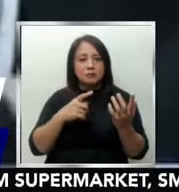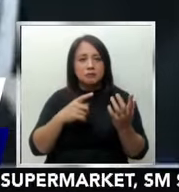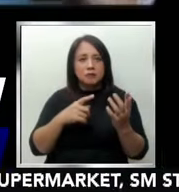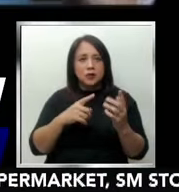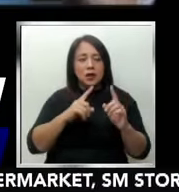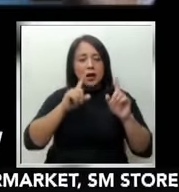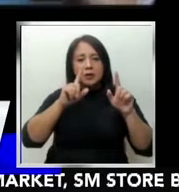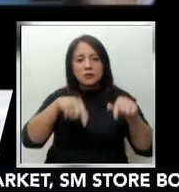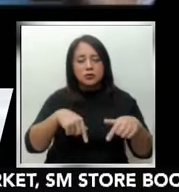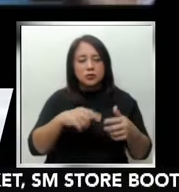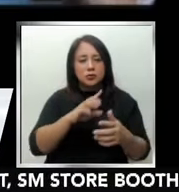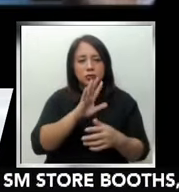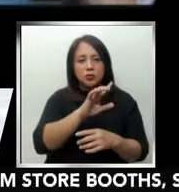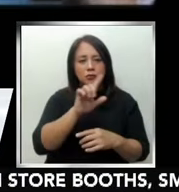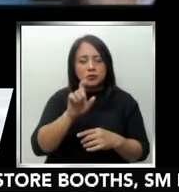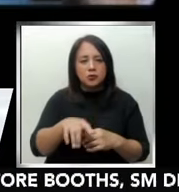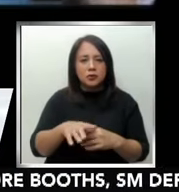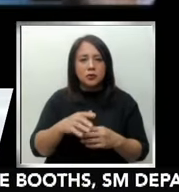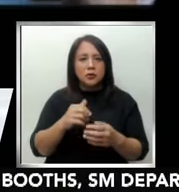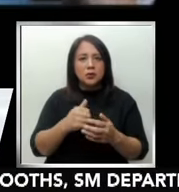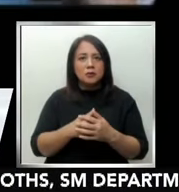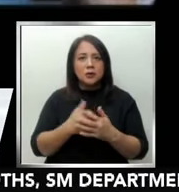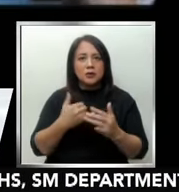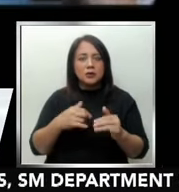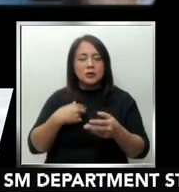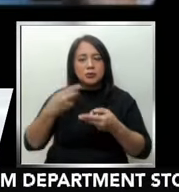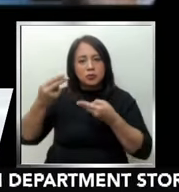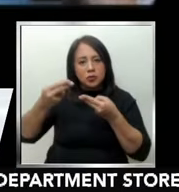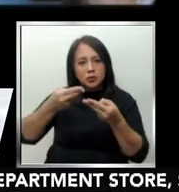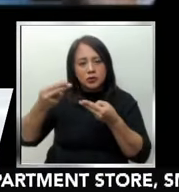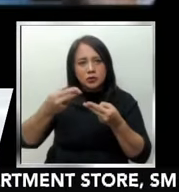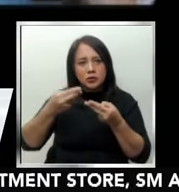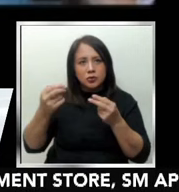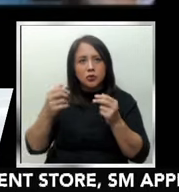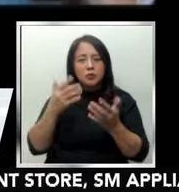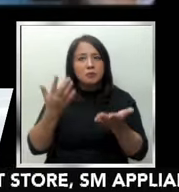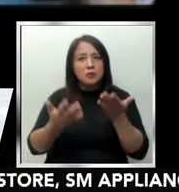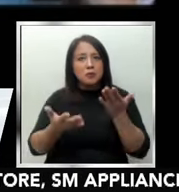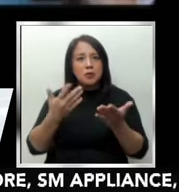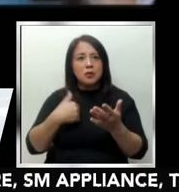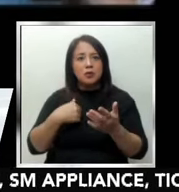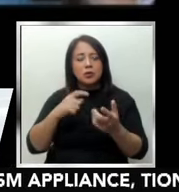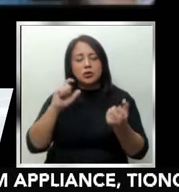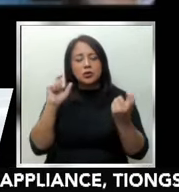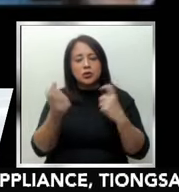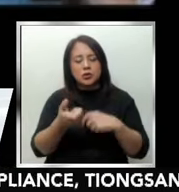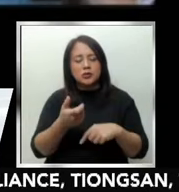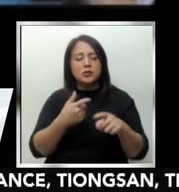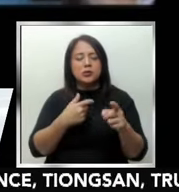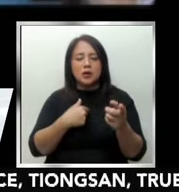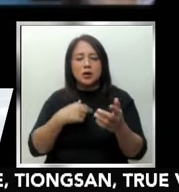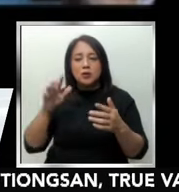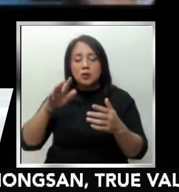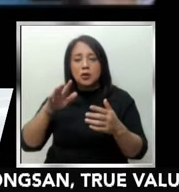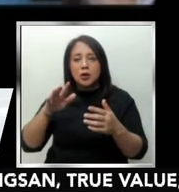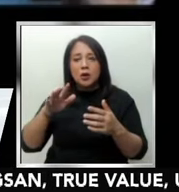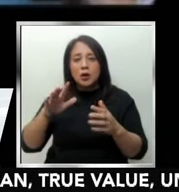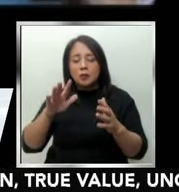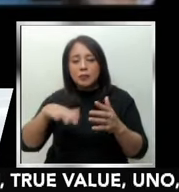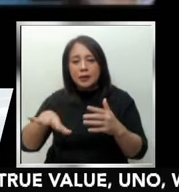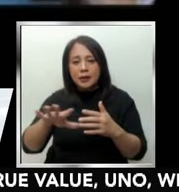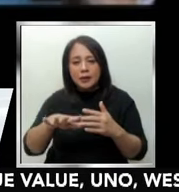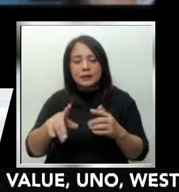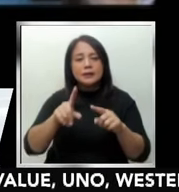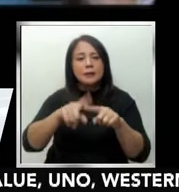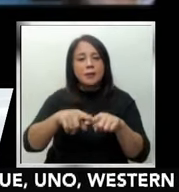question the foresight still on negotiation Uh we might change the locations depending on the the the agreement that